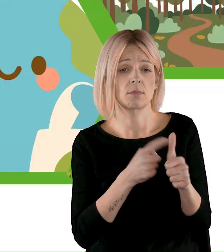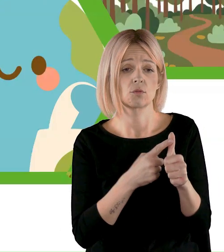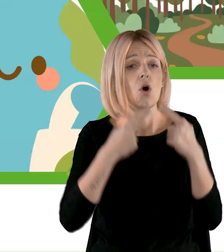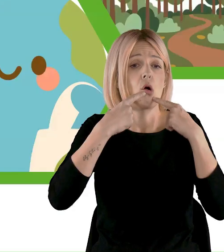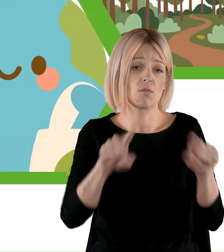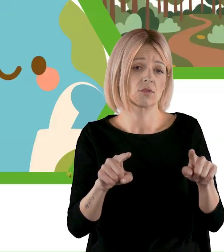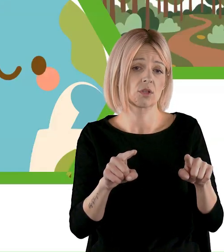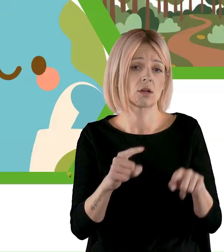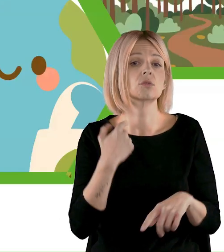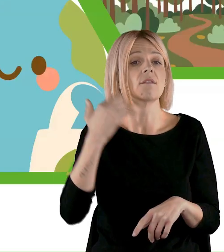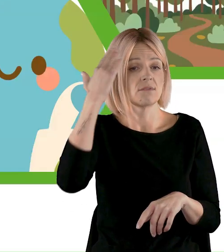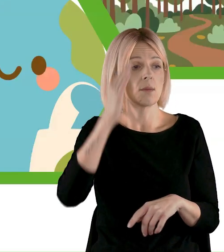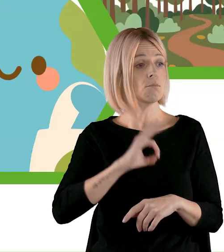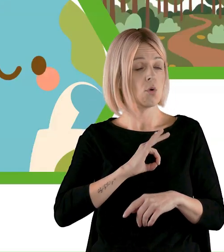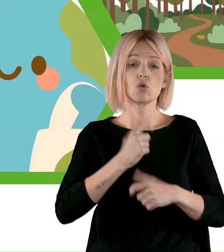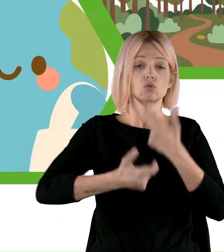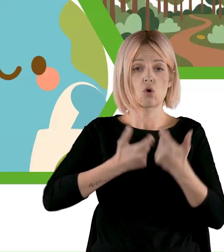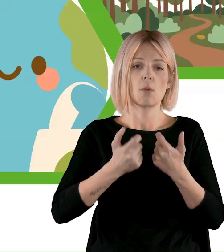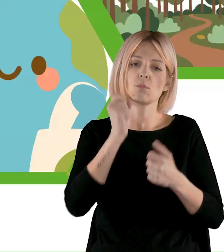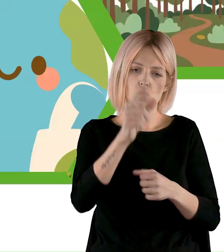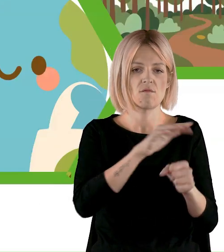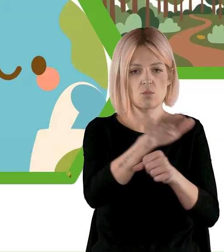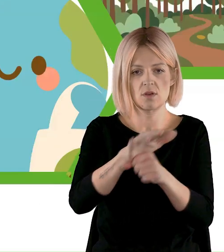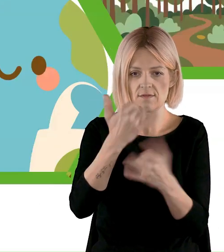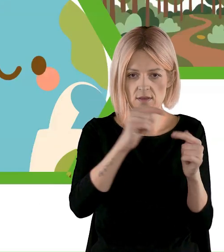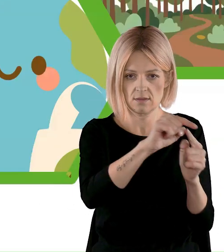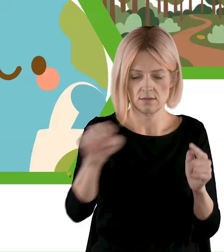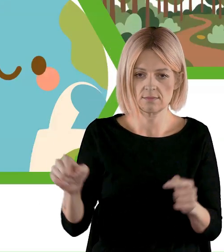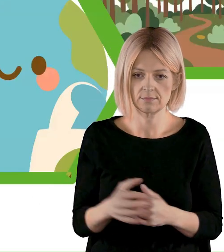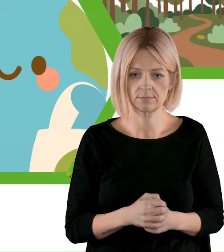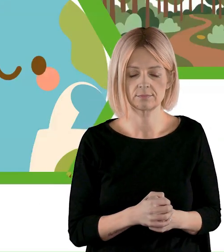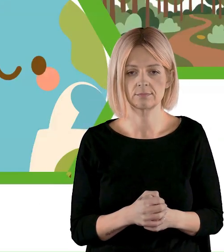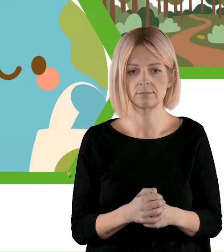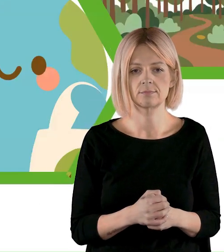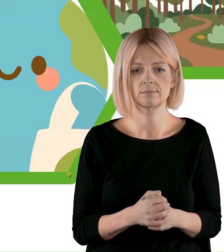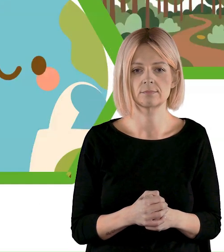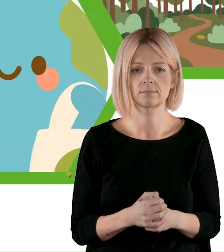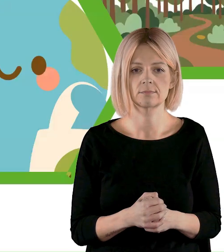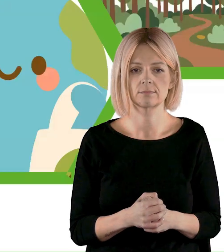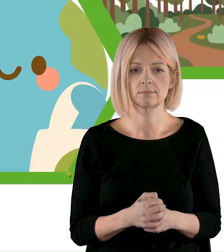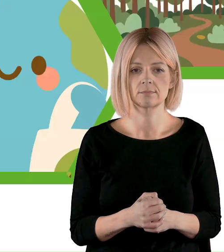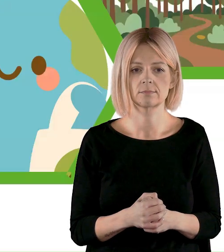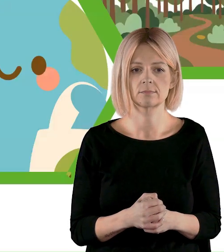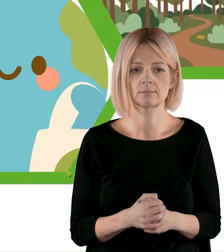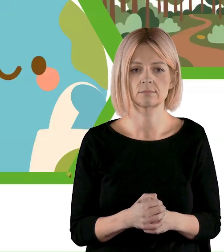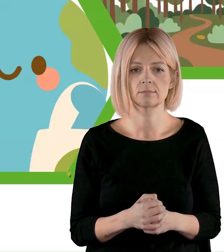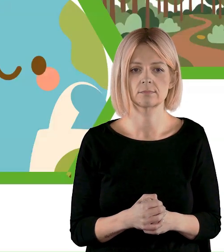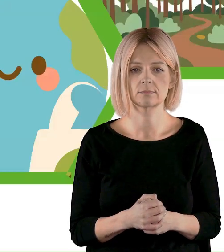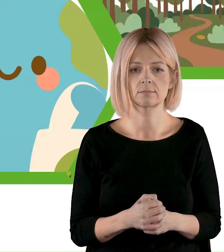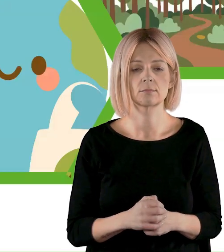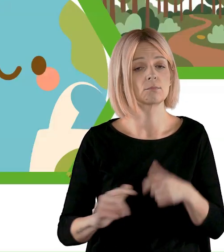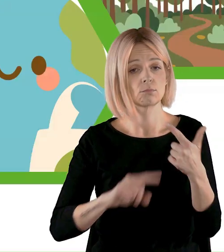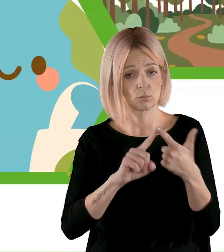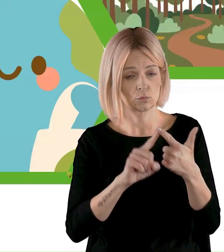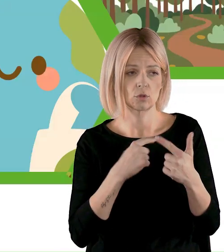firstly, knowing that your actions affect others and the planet as well. Respect,